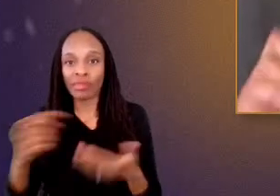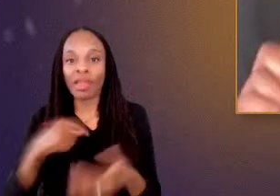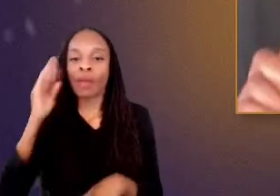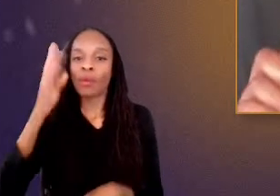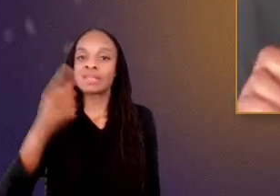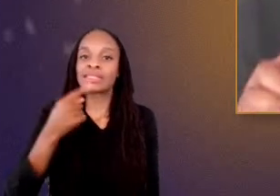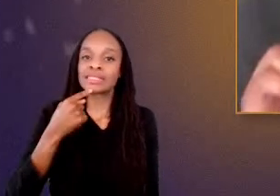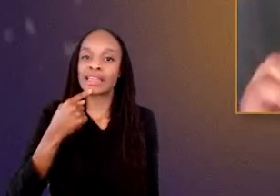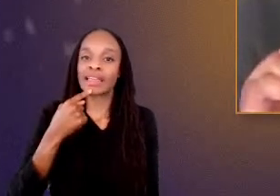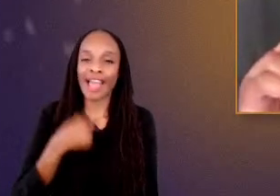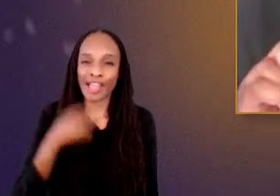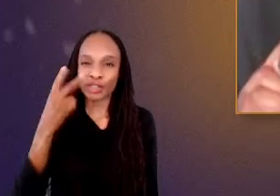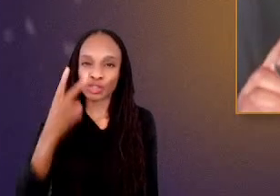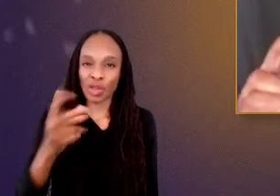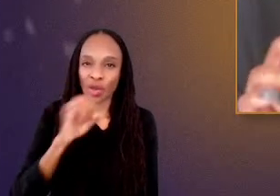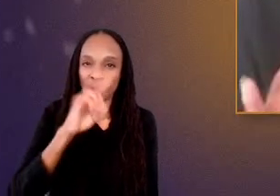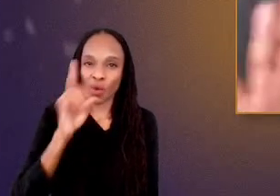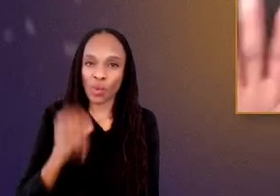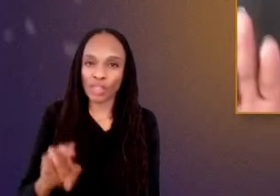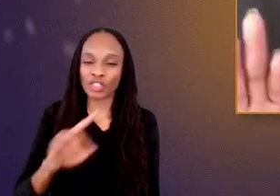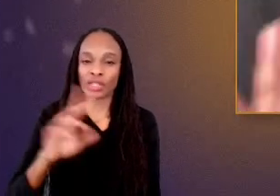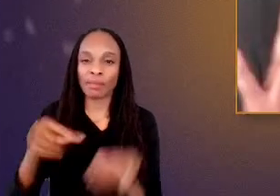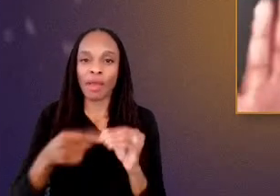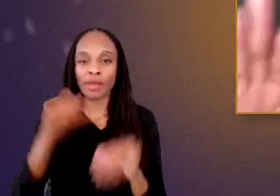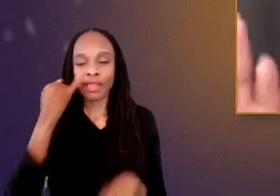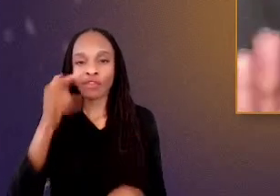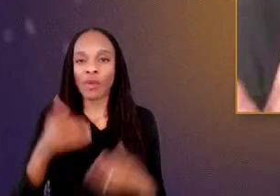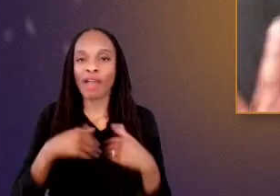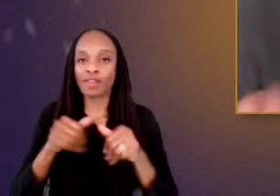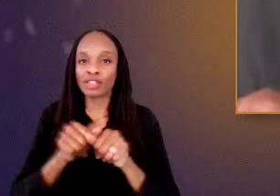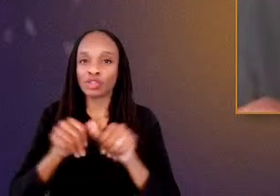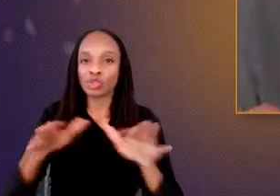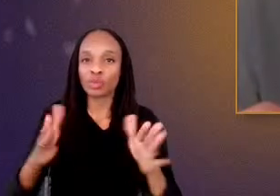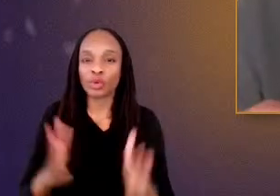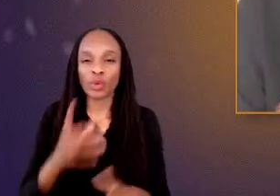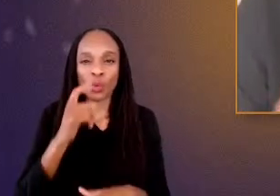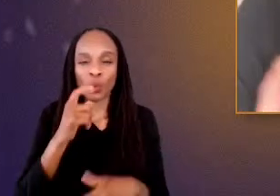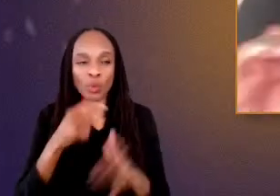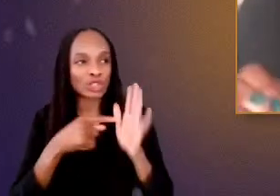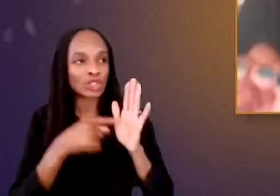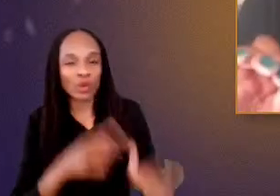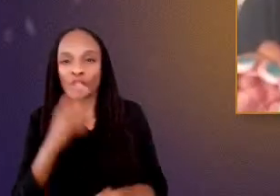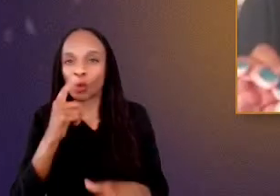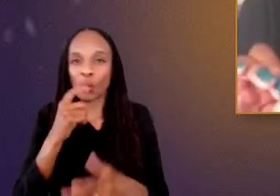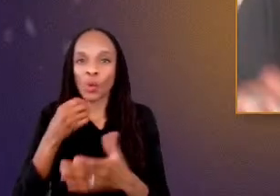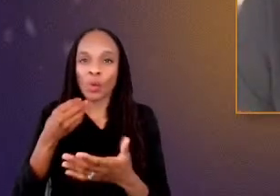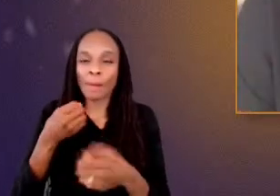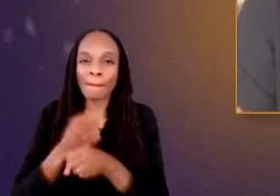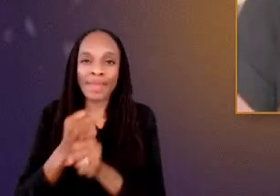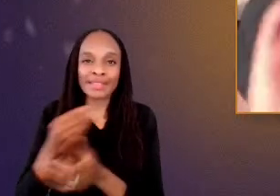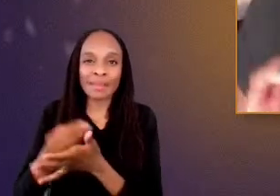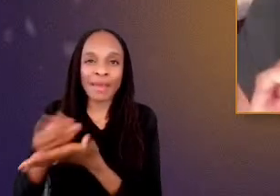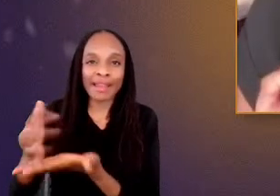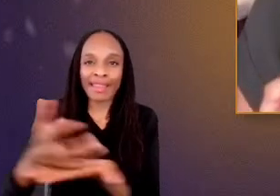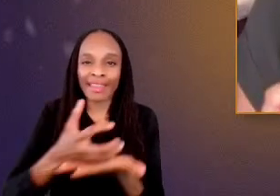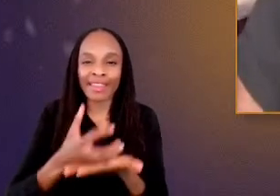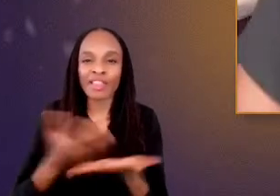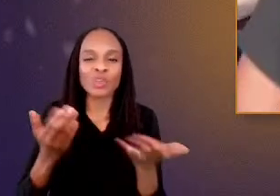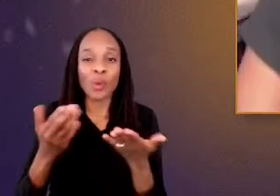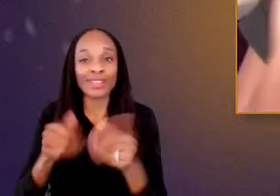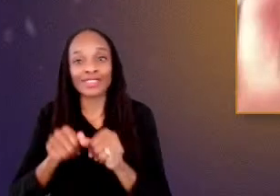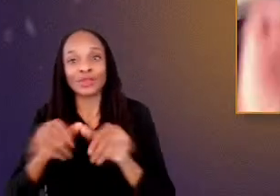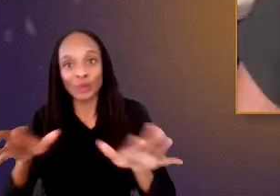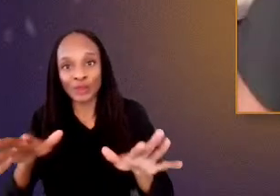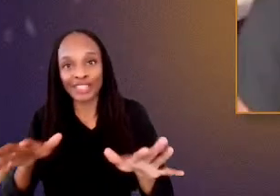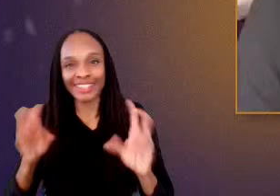see a question about if you get a distributor, who shows it and who makes money? Basically, what is distribution? I do want to say, which